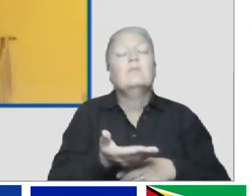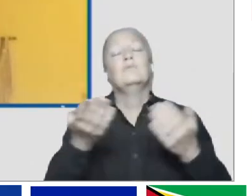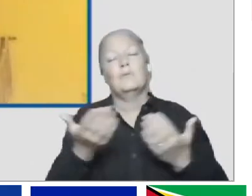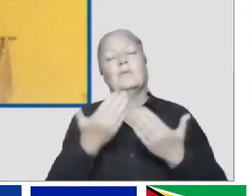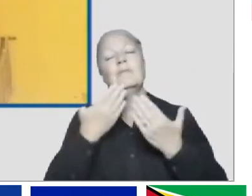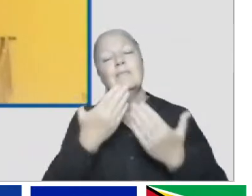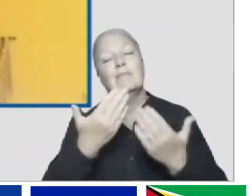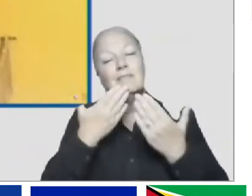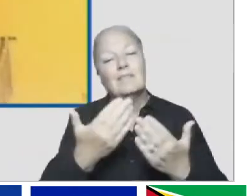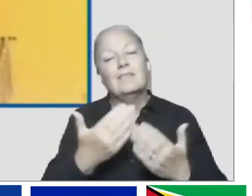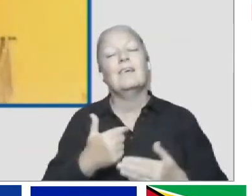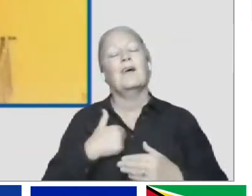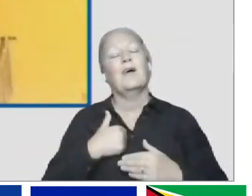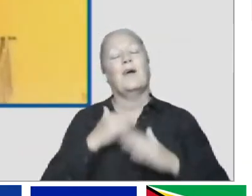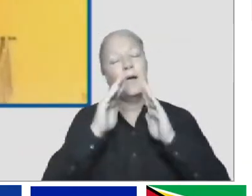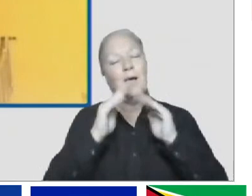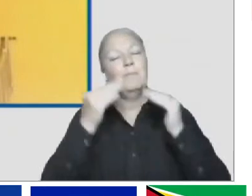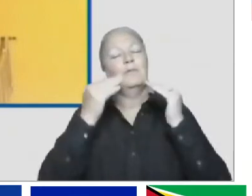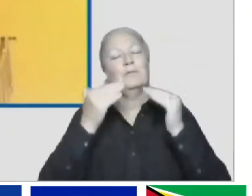share this